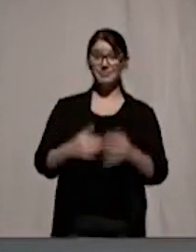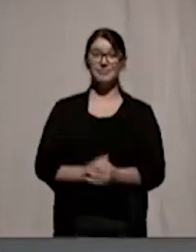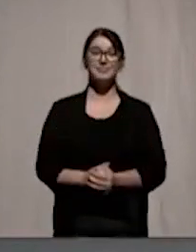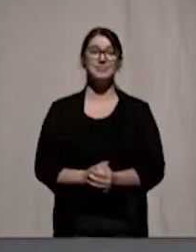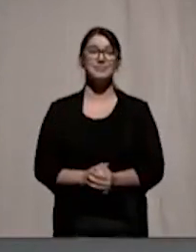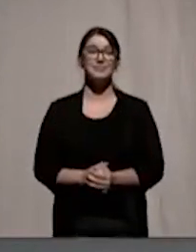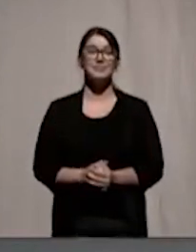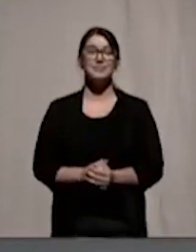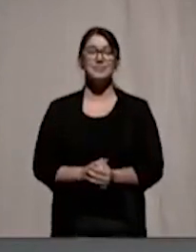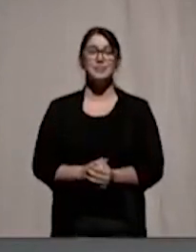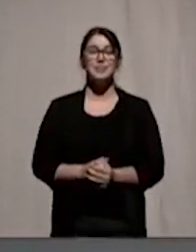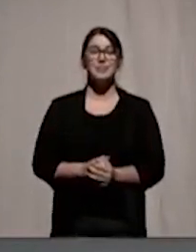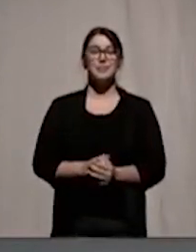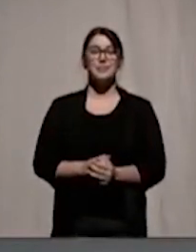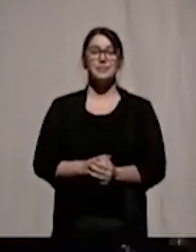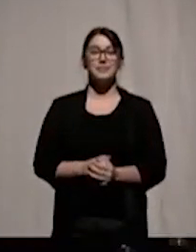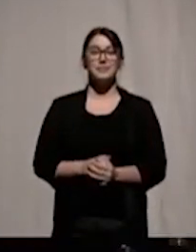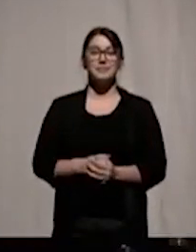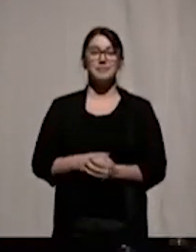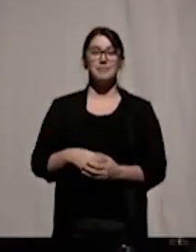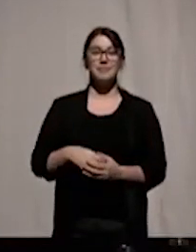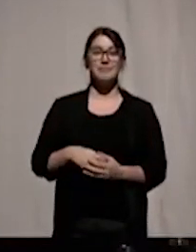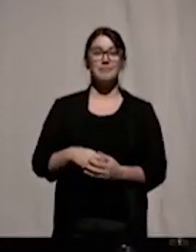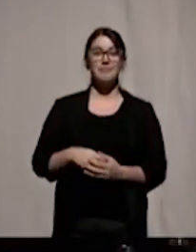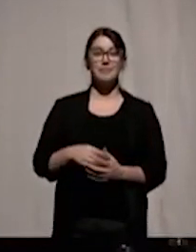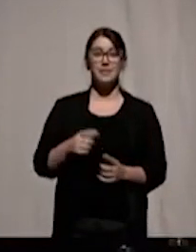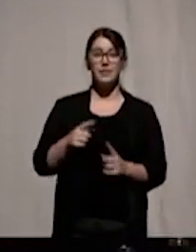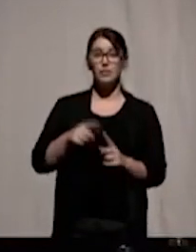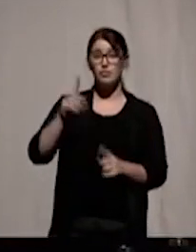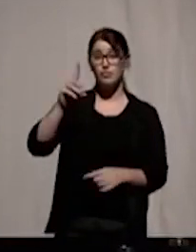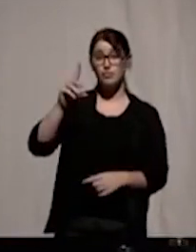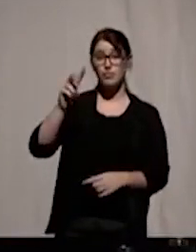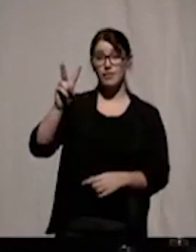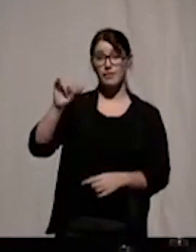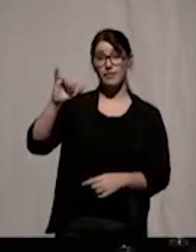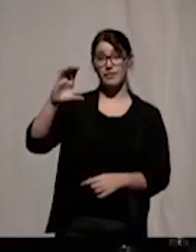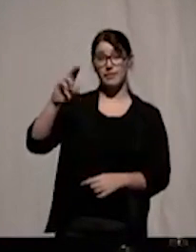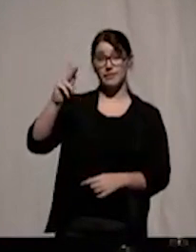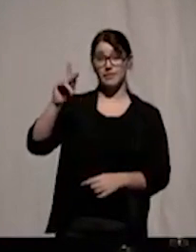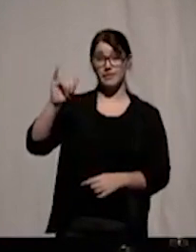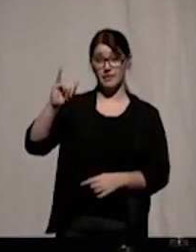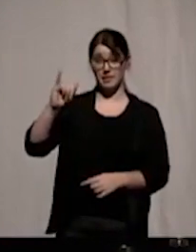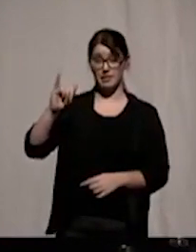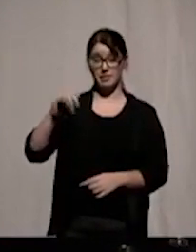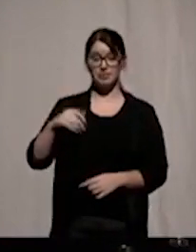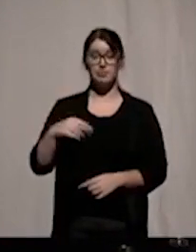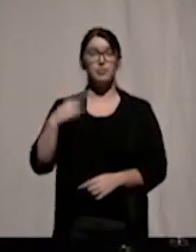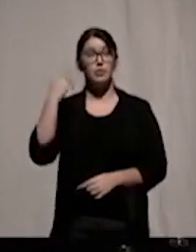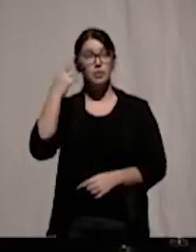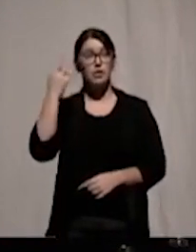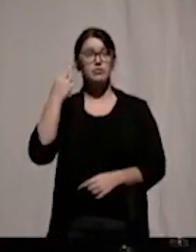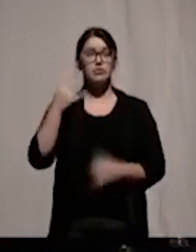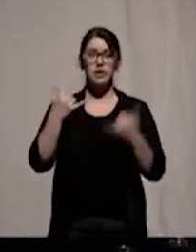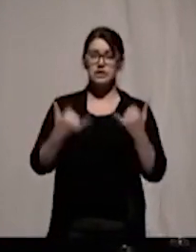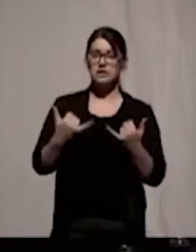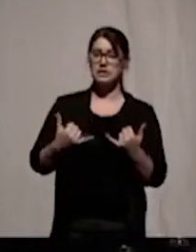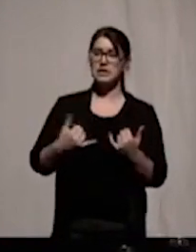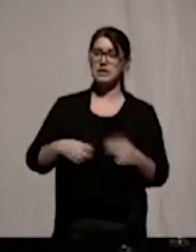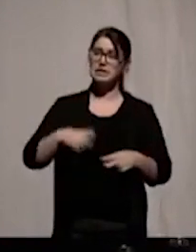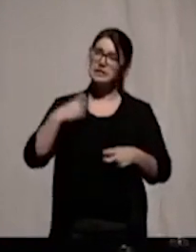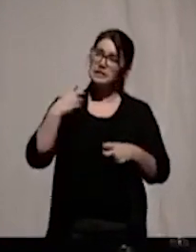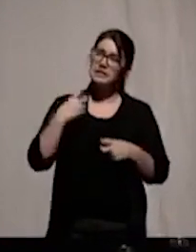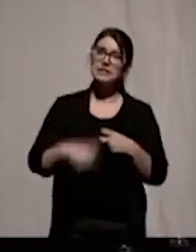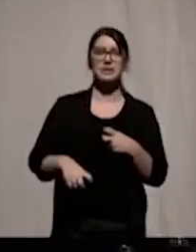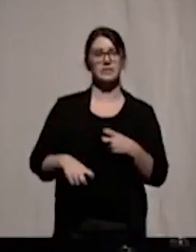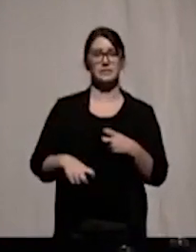Vicky, I realize what you did today was very hard. It's very hard to